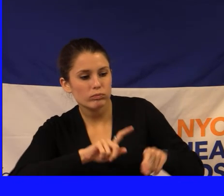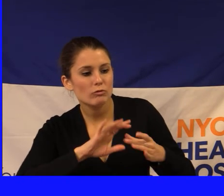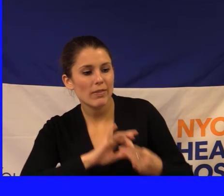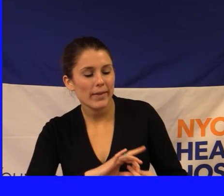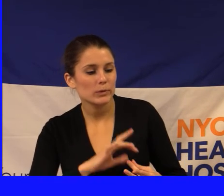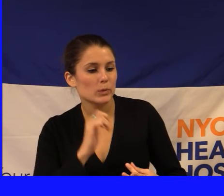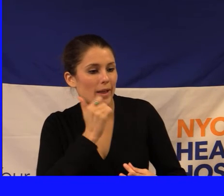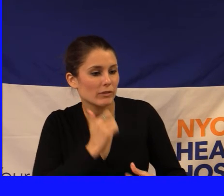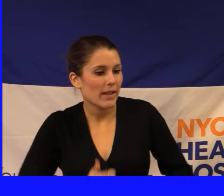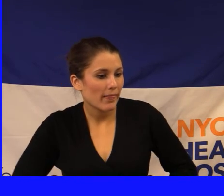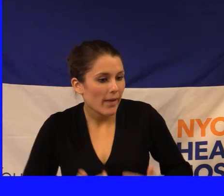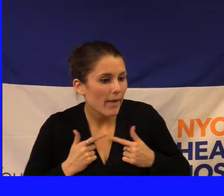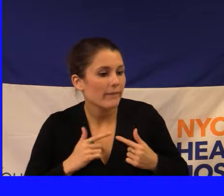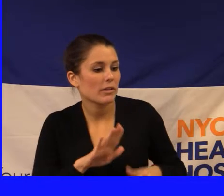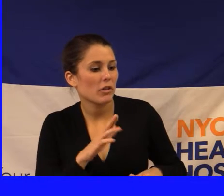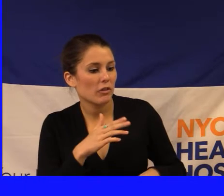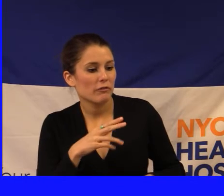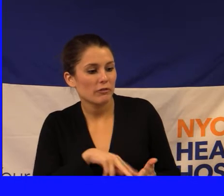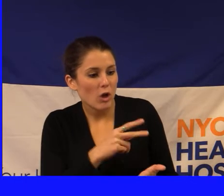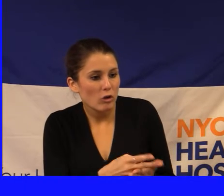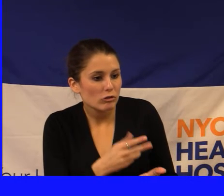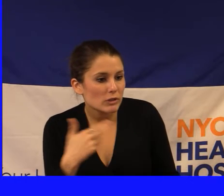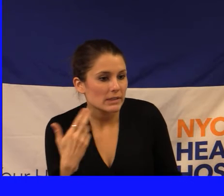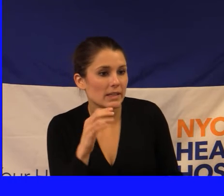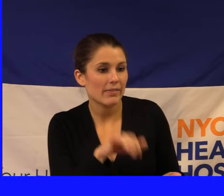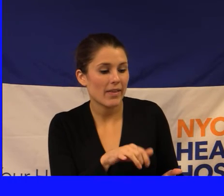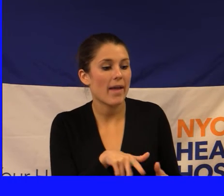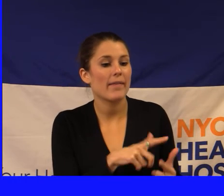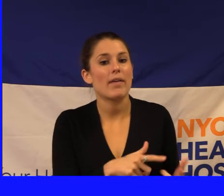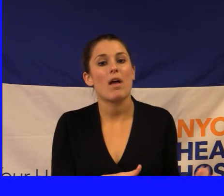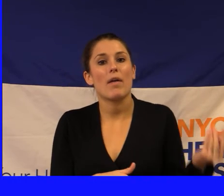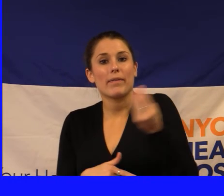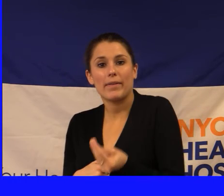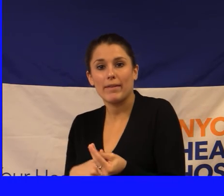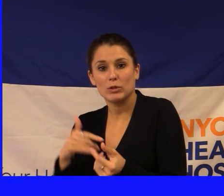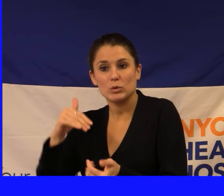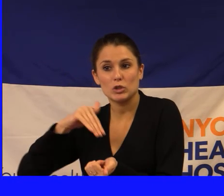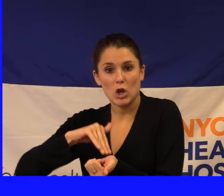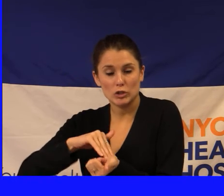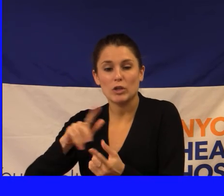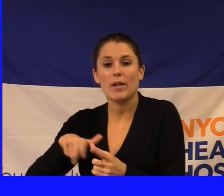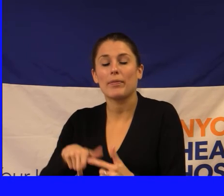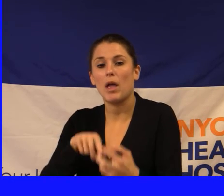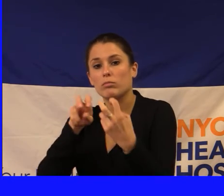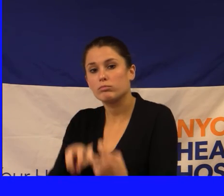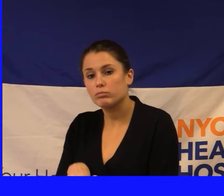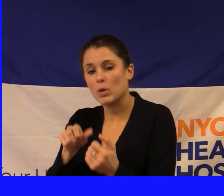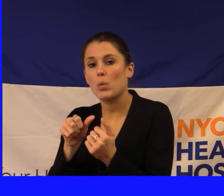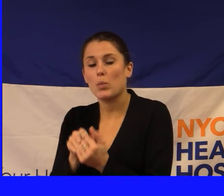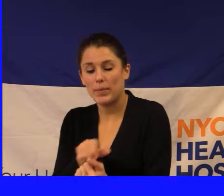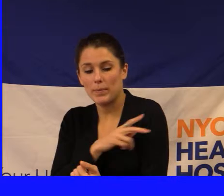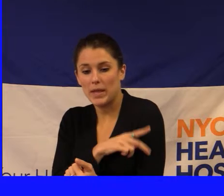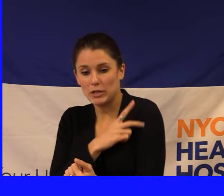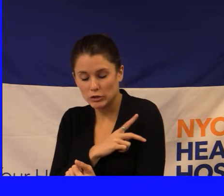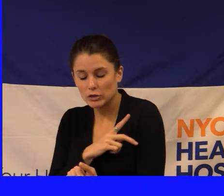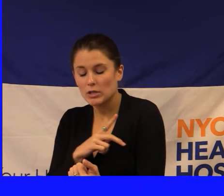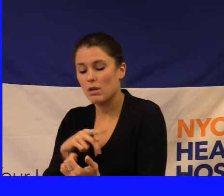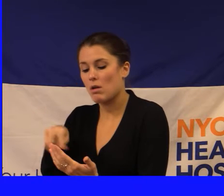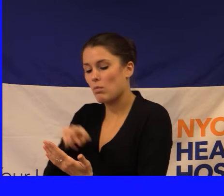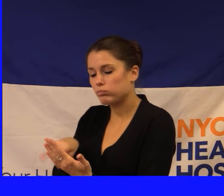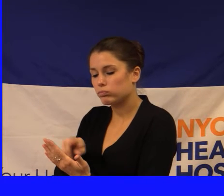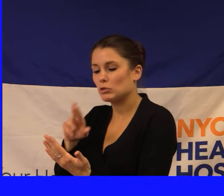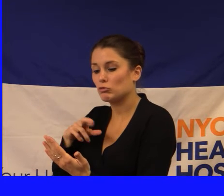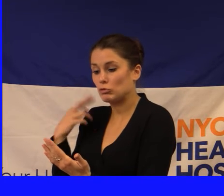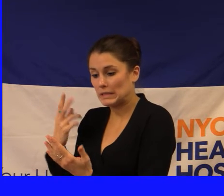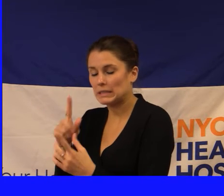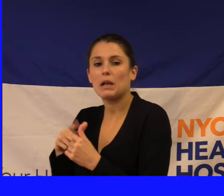risk. That information comes into the PCP, who then sees what the patient is at risk for and intervenes. And